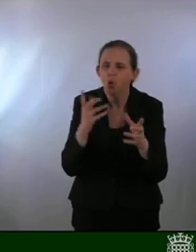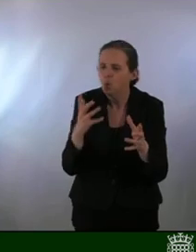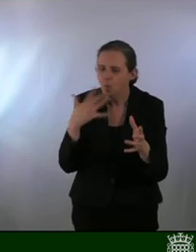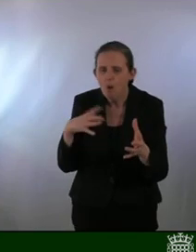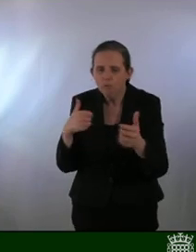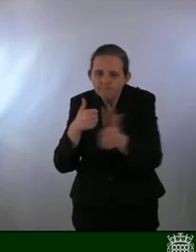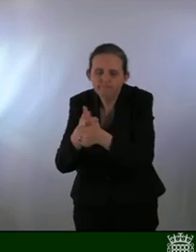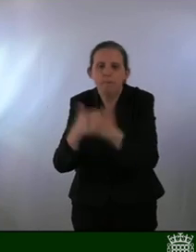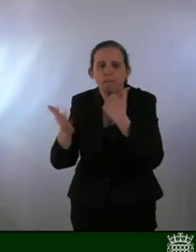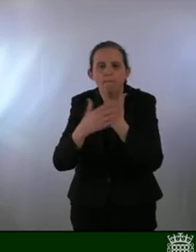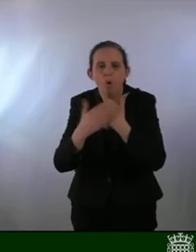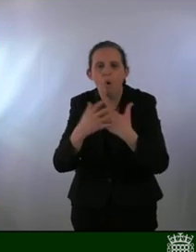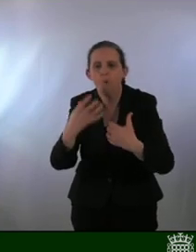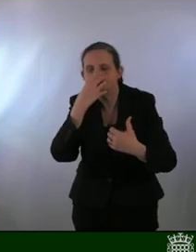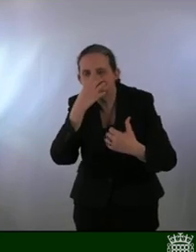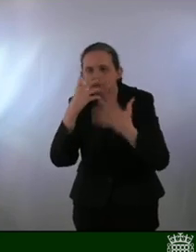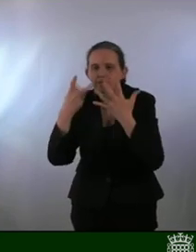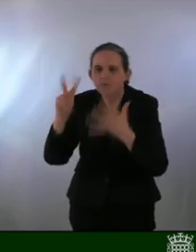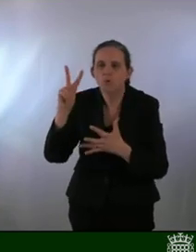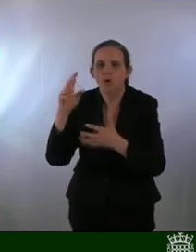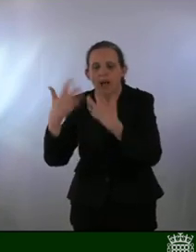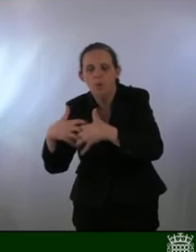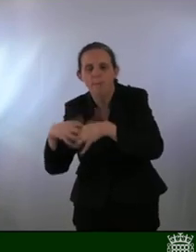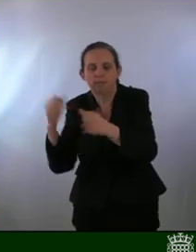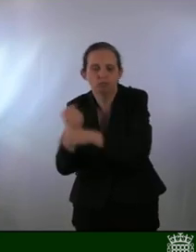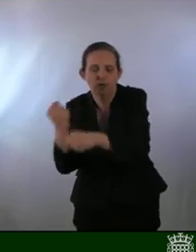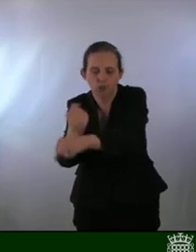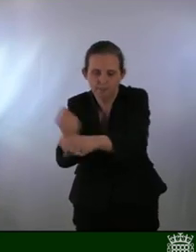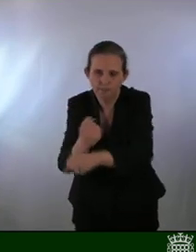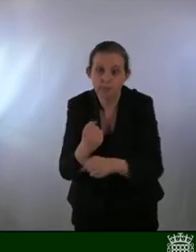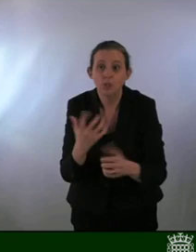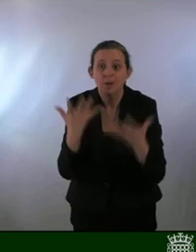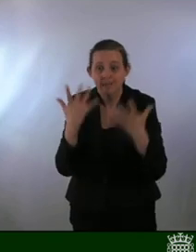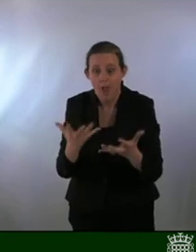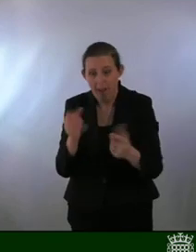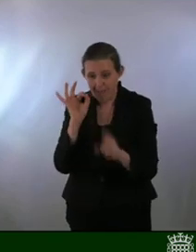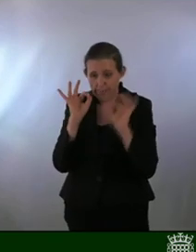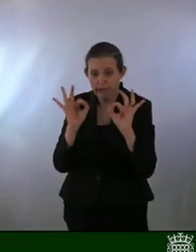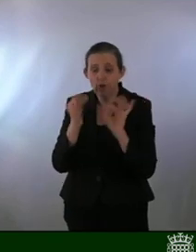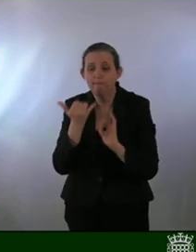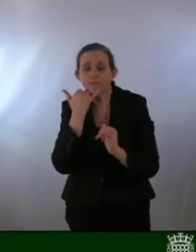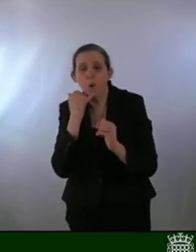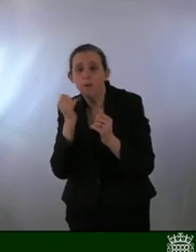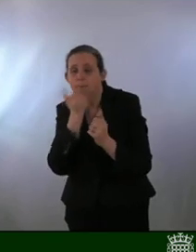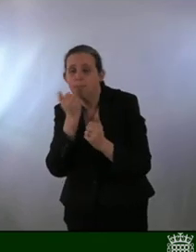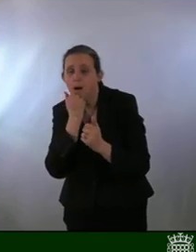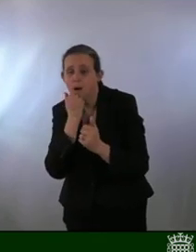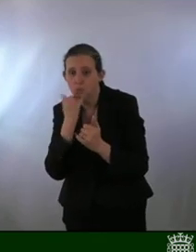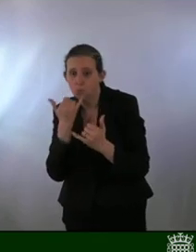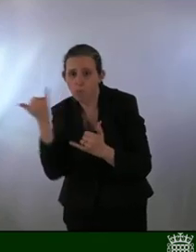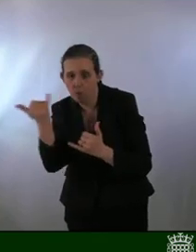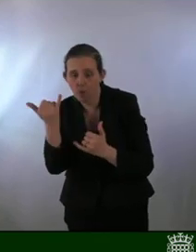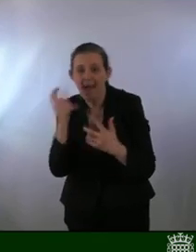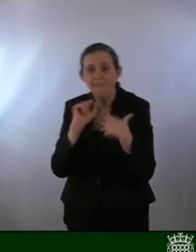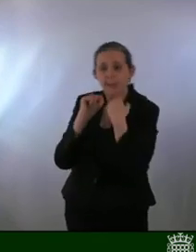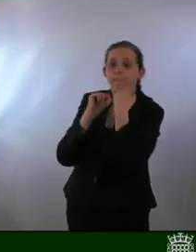production. Can the Secretary of State confirm that as well as the hotline to call, there is now also an email address to send